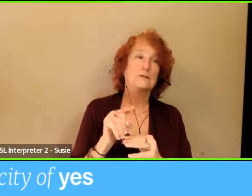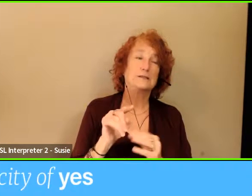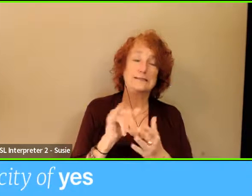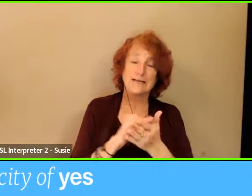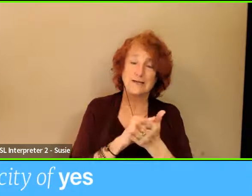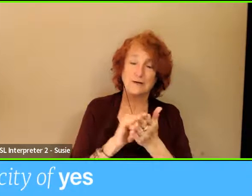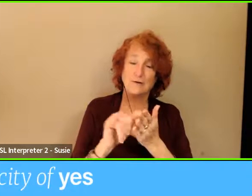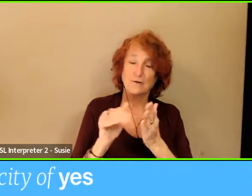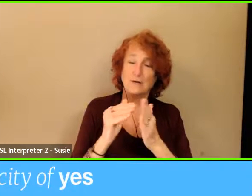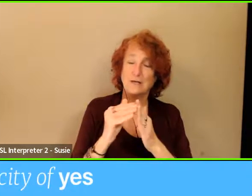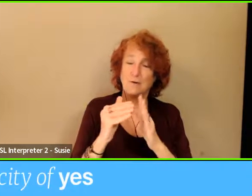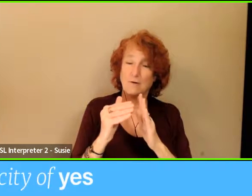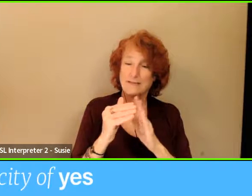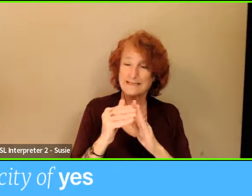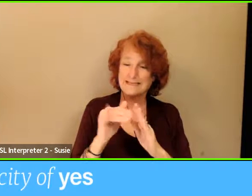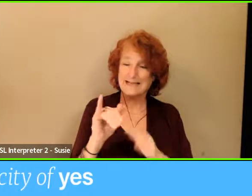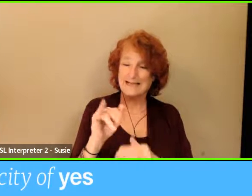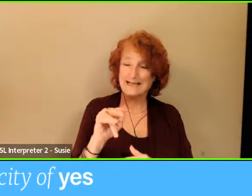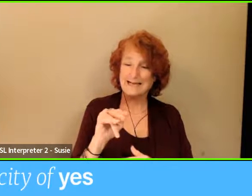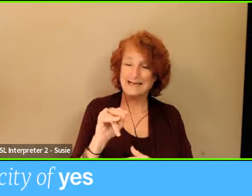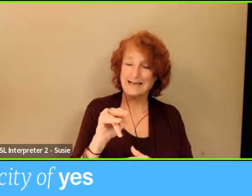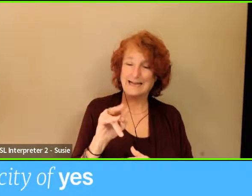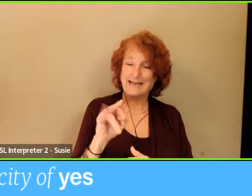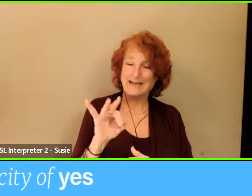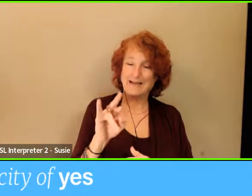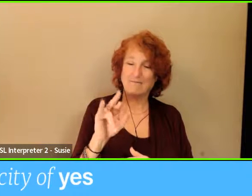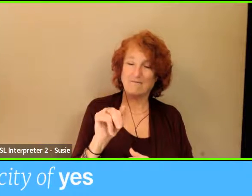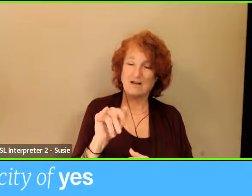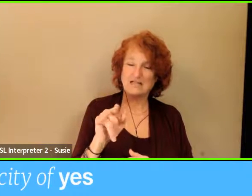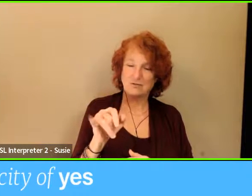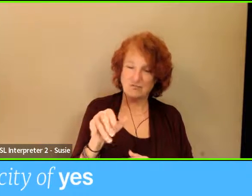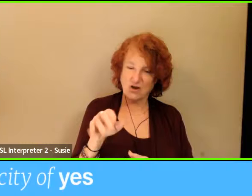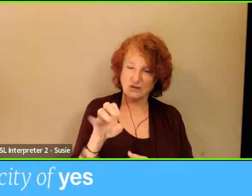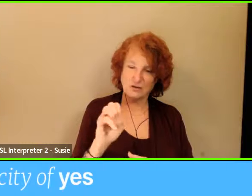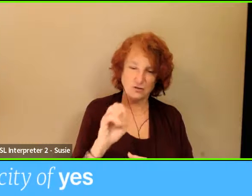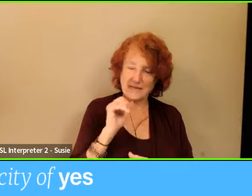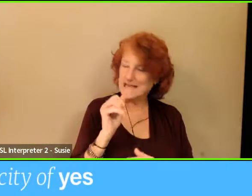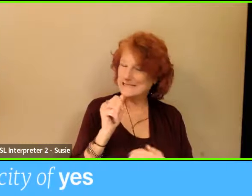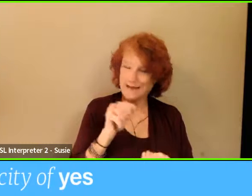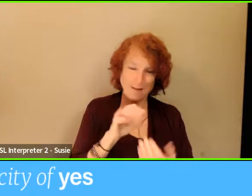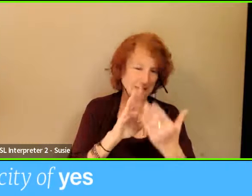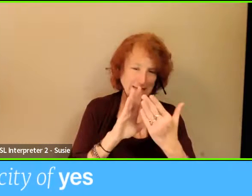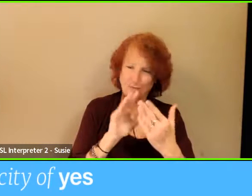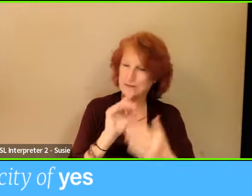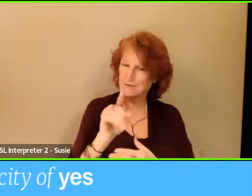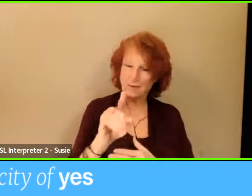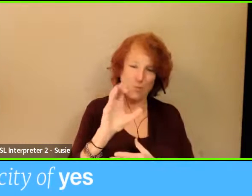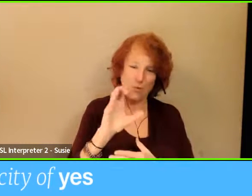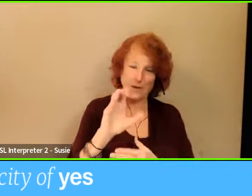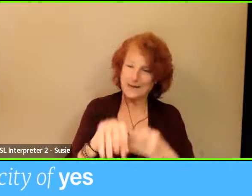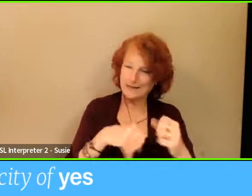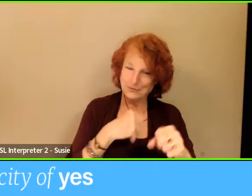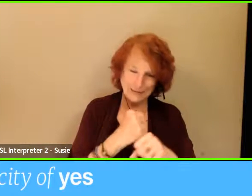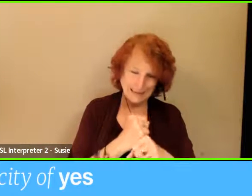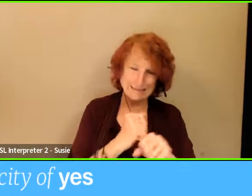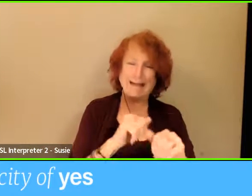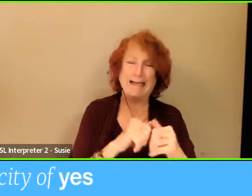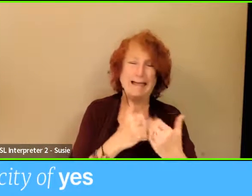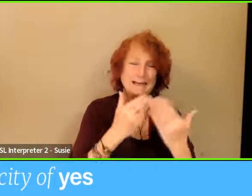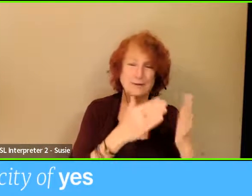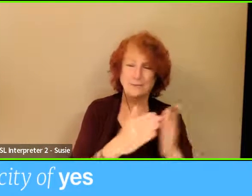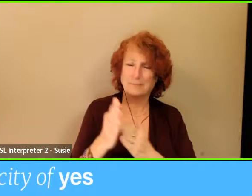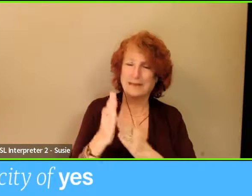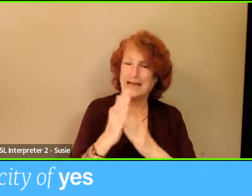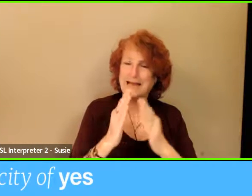City's infrastructure has not been addressed in nearly a century. How do you plan to build more housing, overpopulate